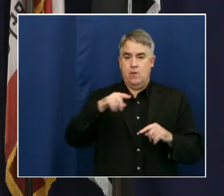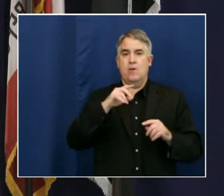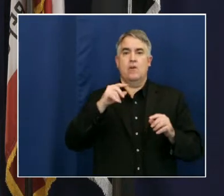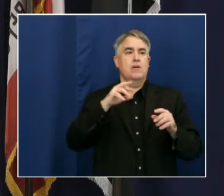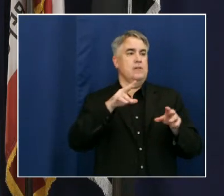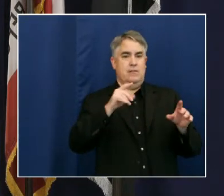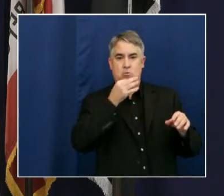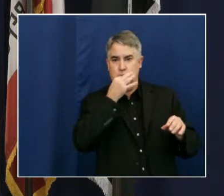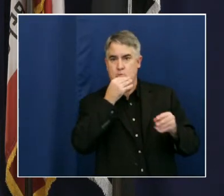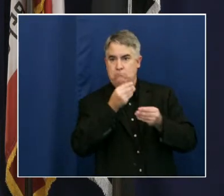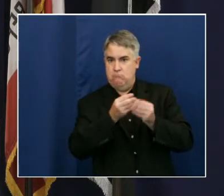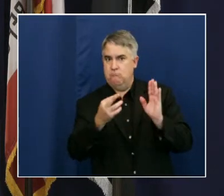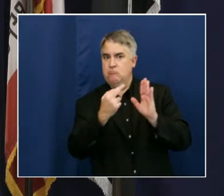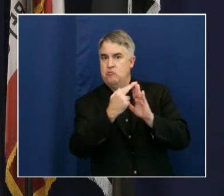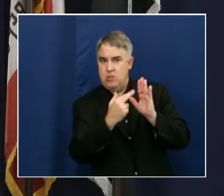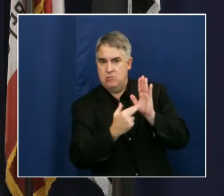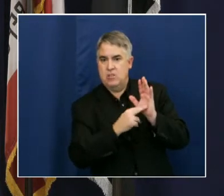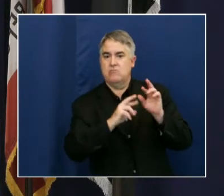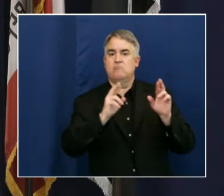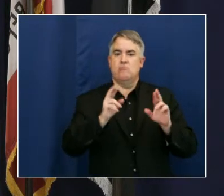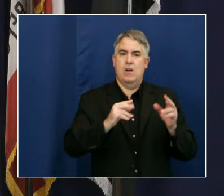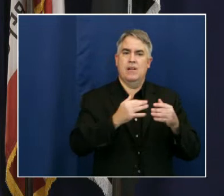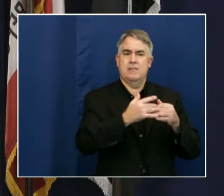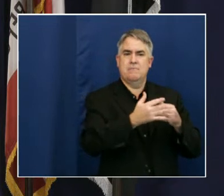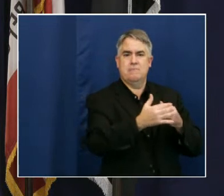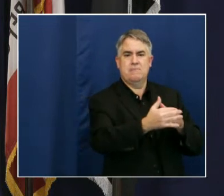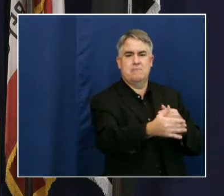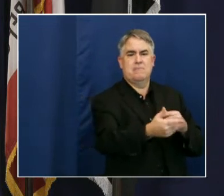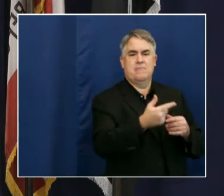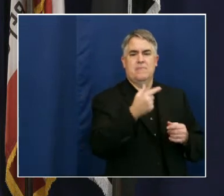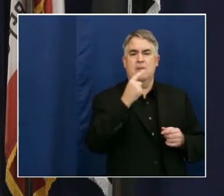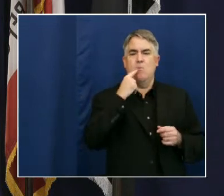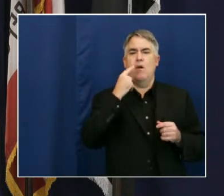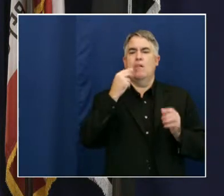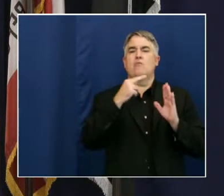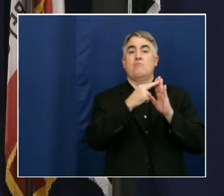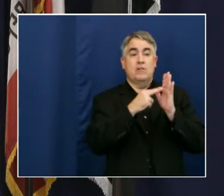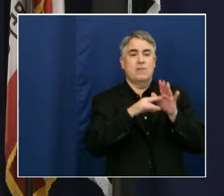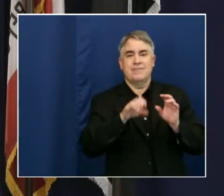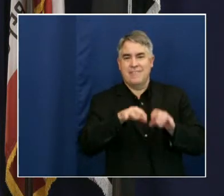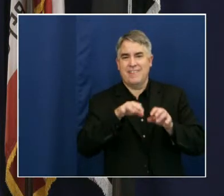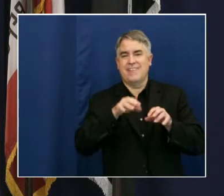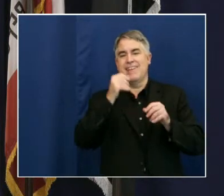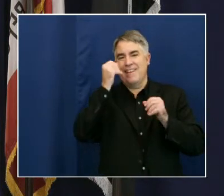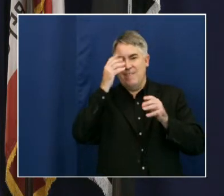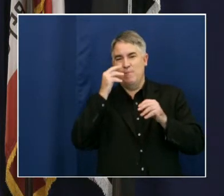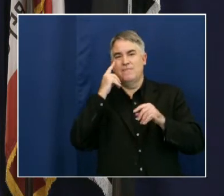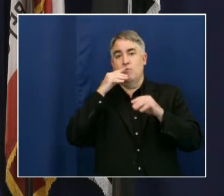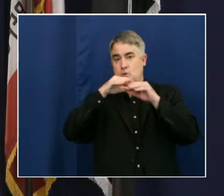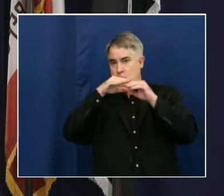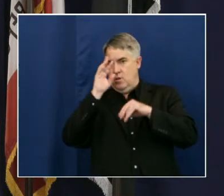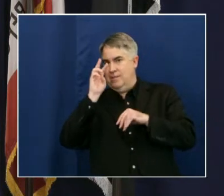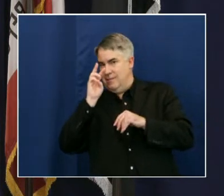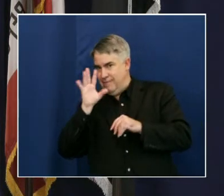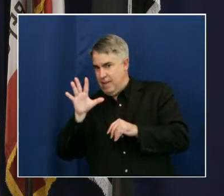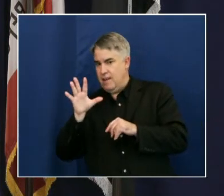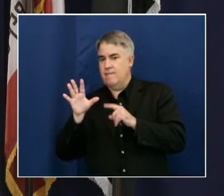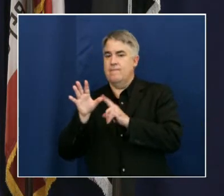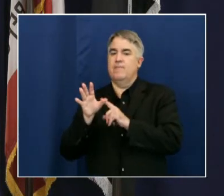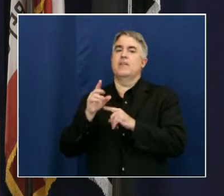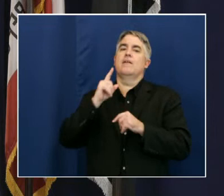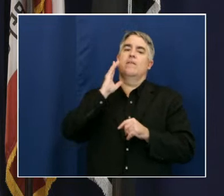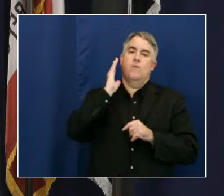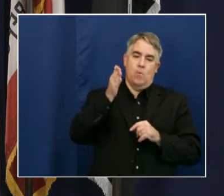register over the next 10 days so that we can begin opening up across all sectors